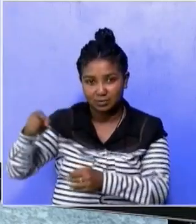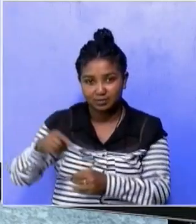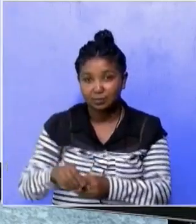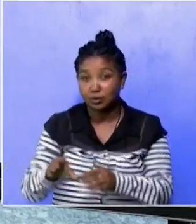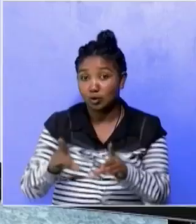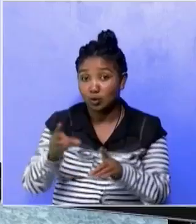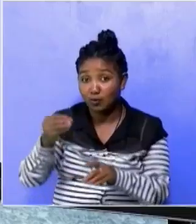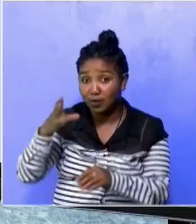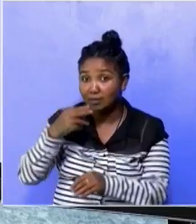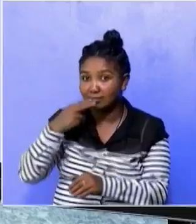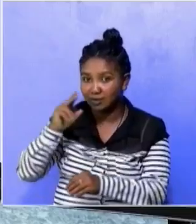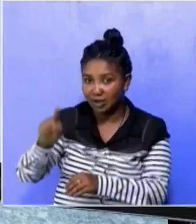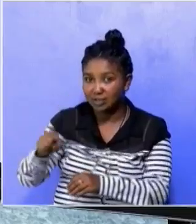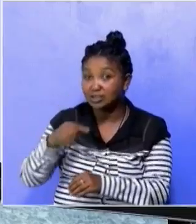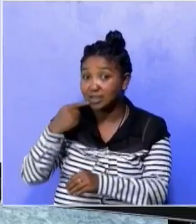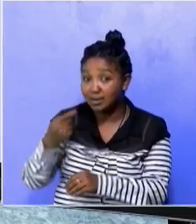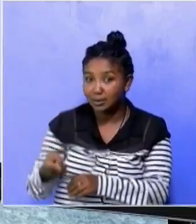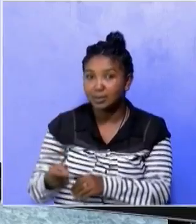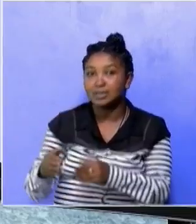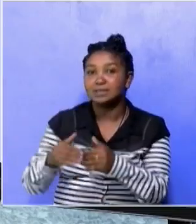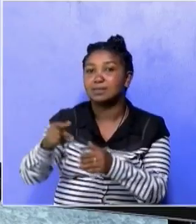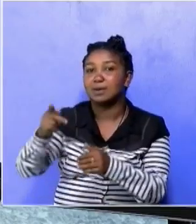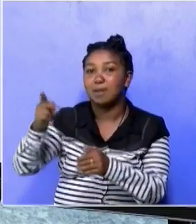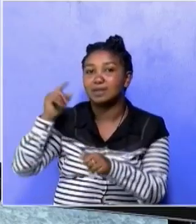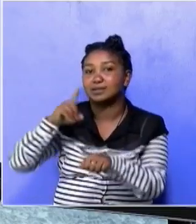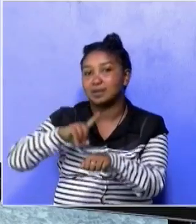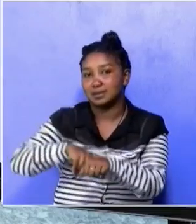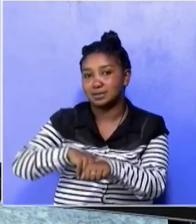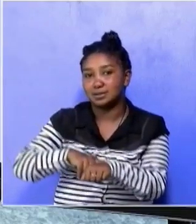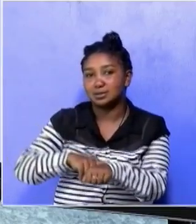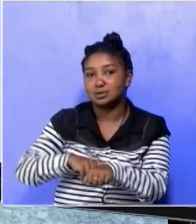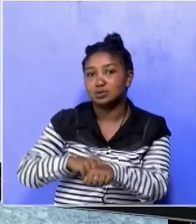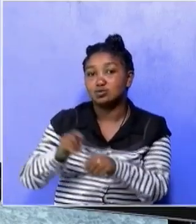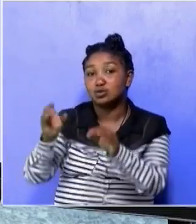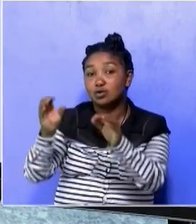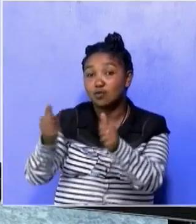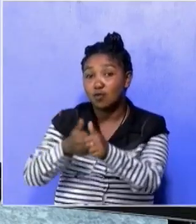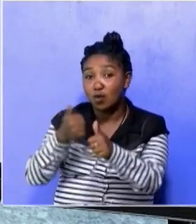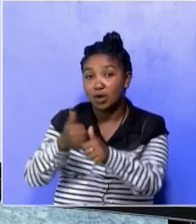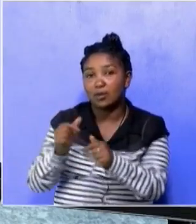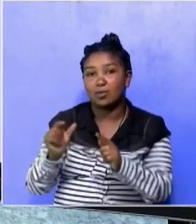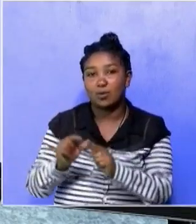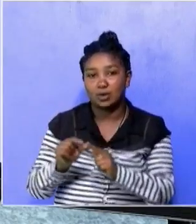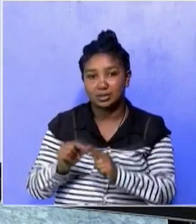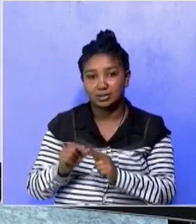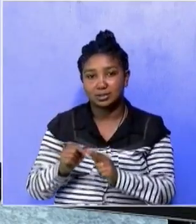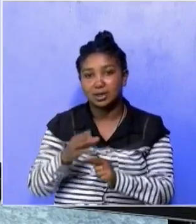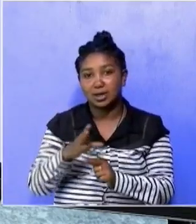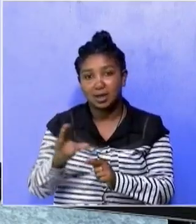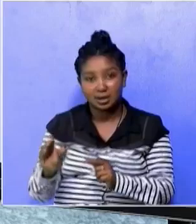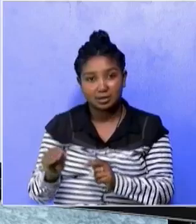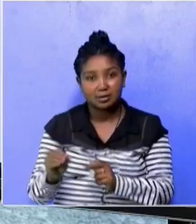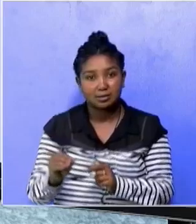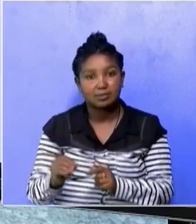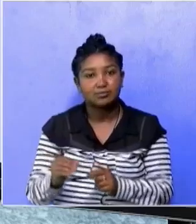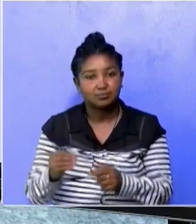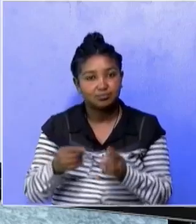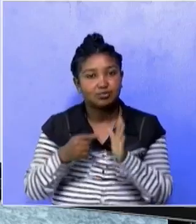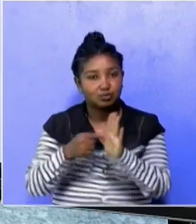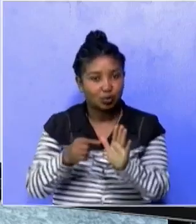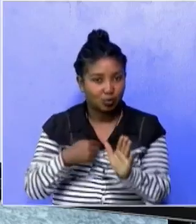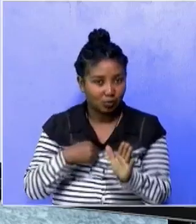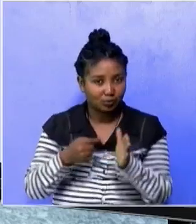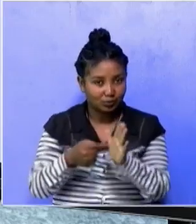Don't forget the instruction says simple past tenses with the following words. And then after that, I would like to show you